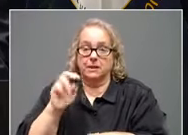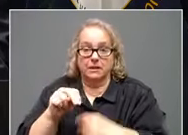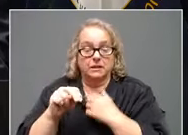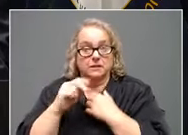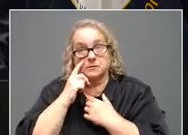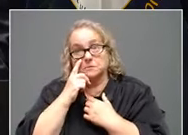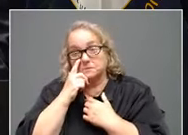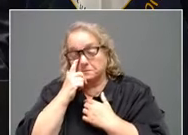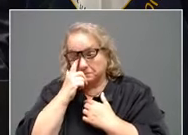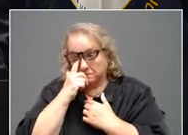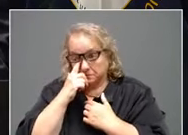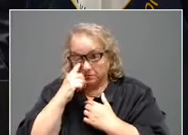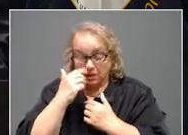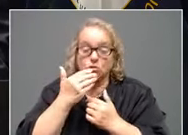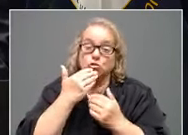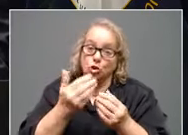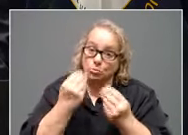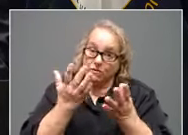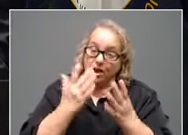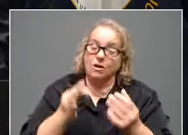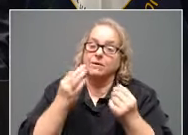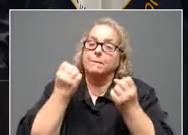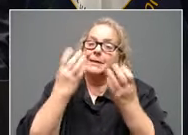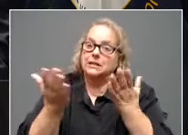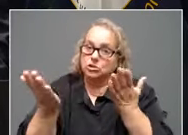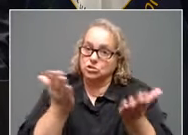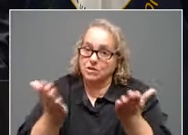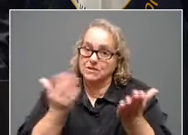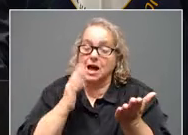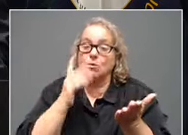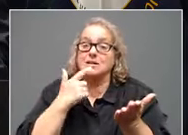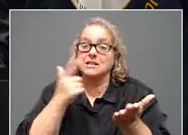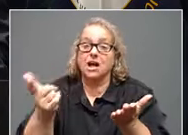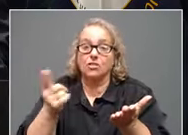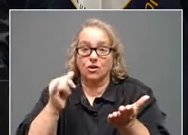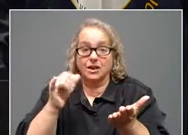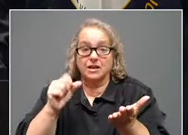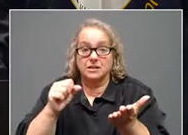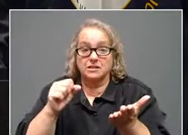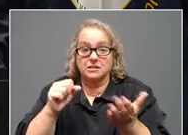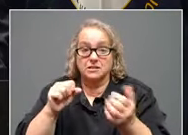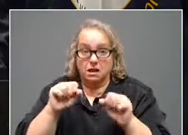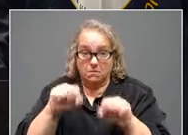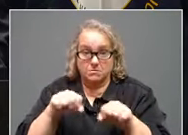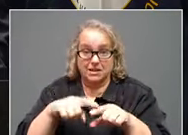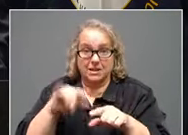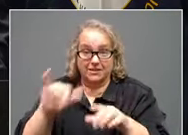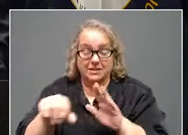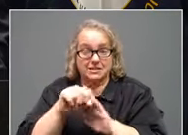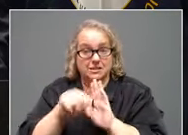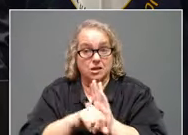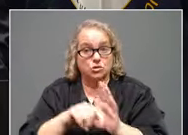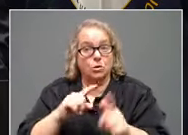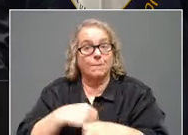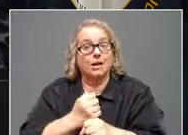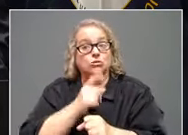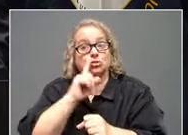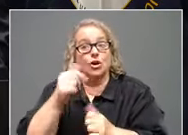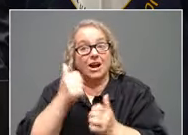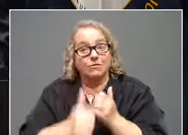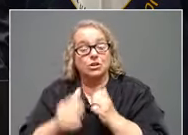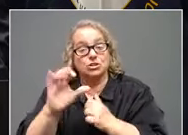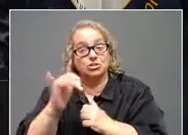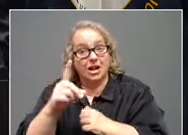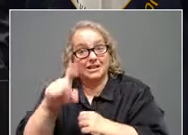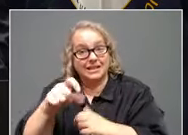a good provider of many services. I will say that there is capacity in this state to make sure that every child that needs help is helped